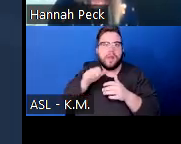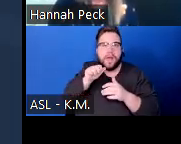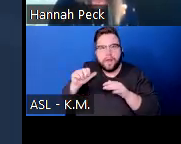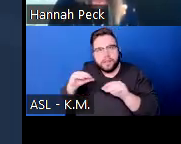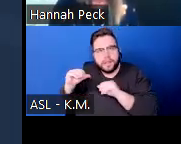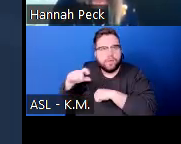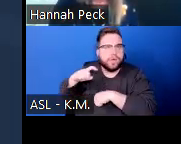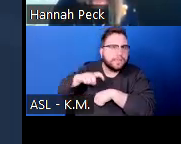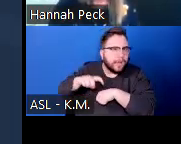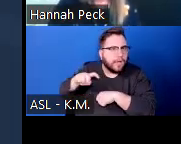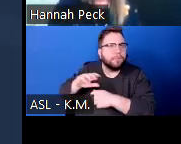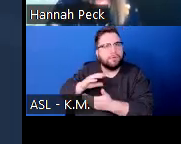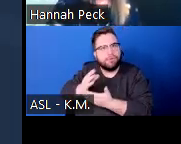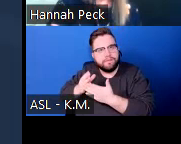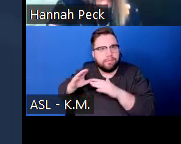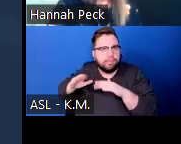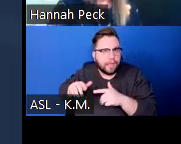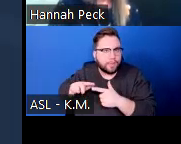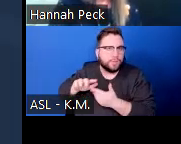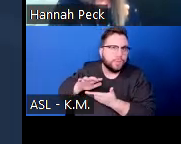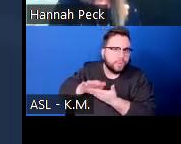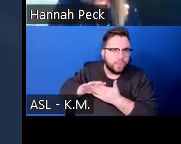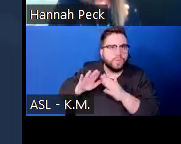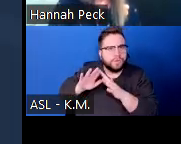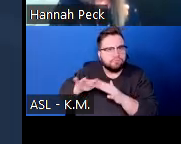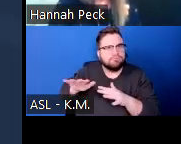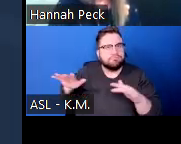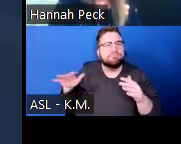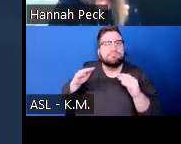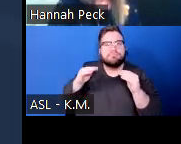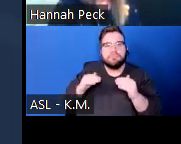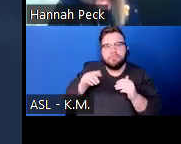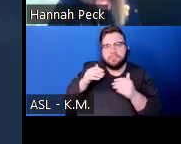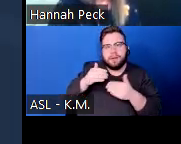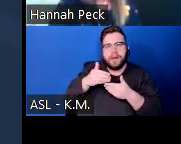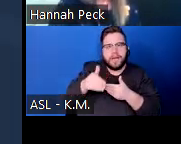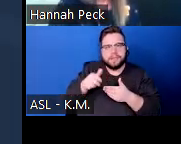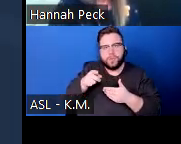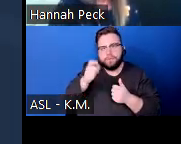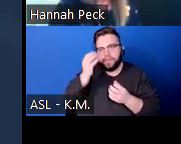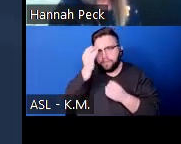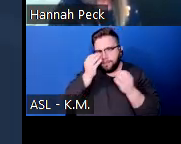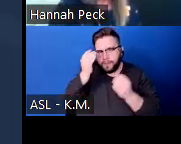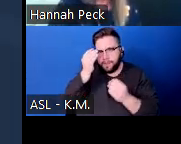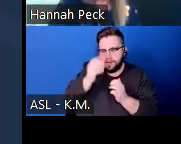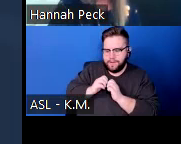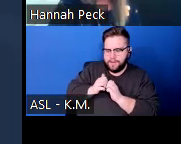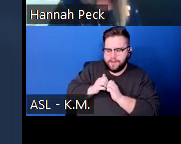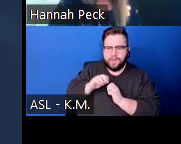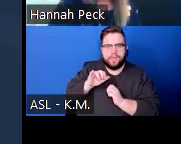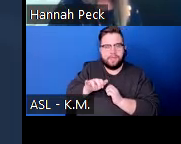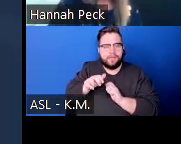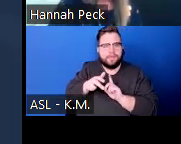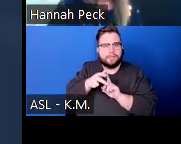on and so forth. The next step is to think about how that sensory processing difficulty is impacting function